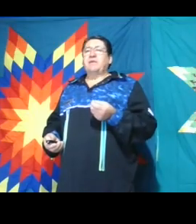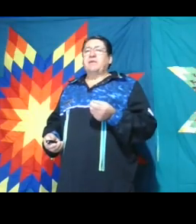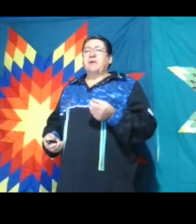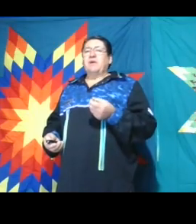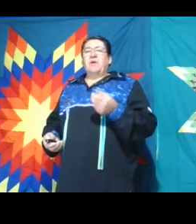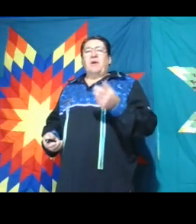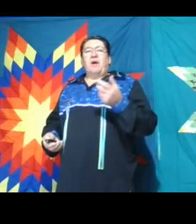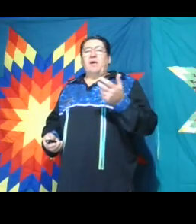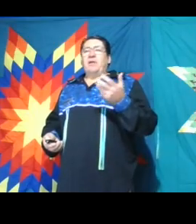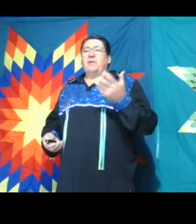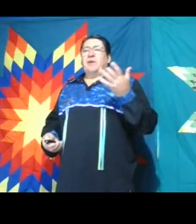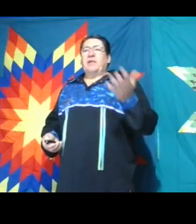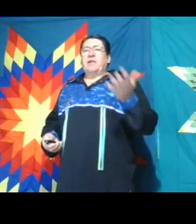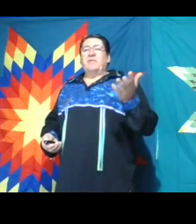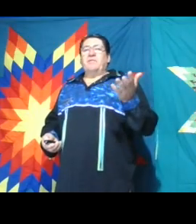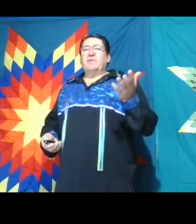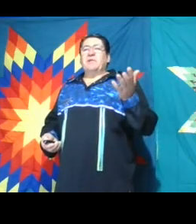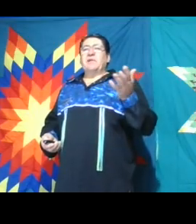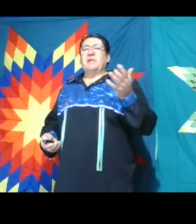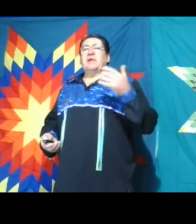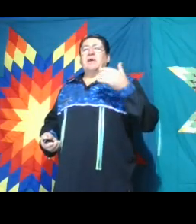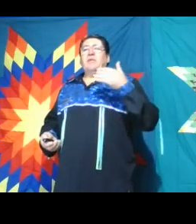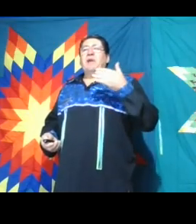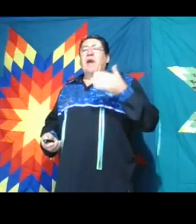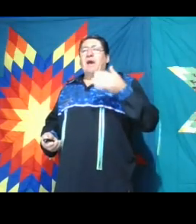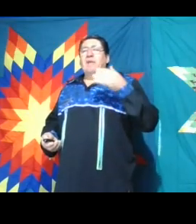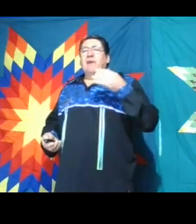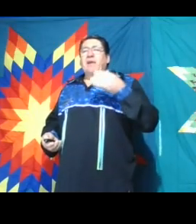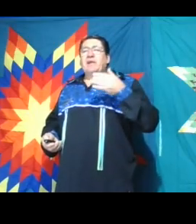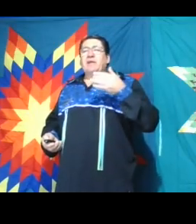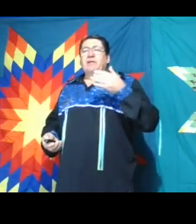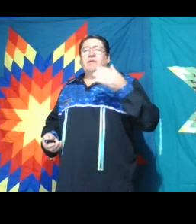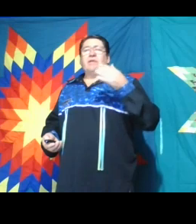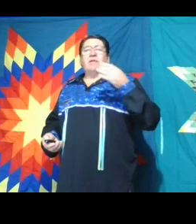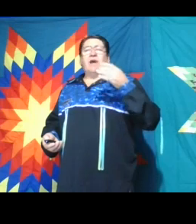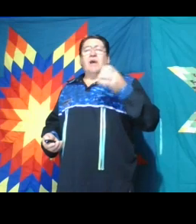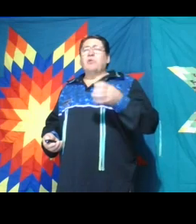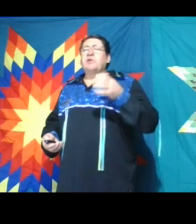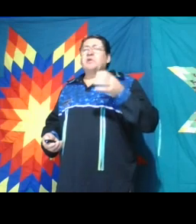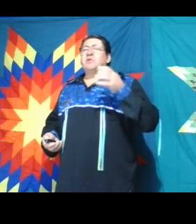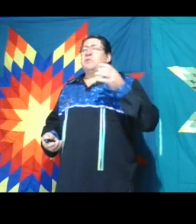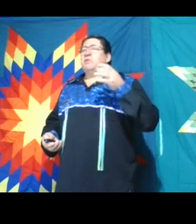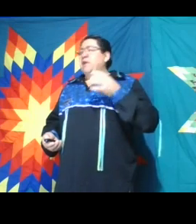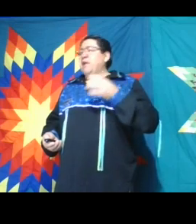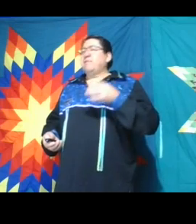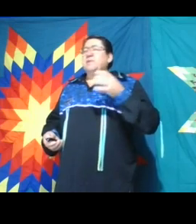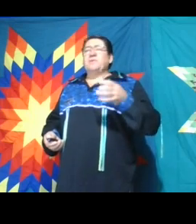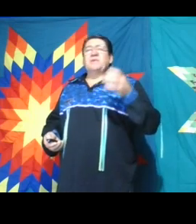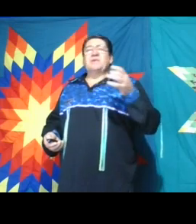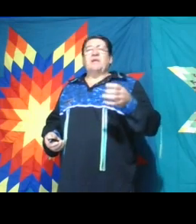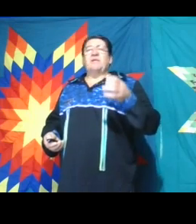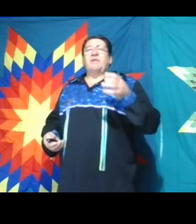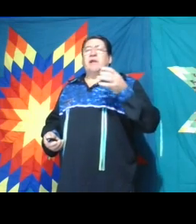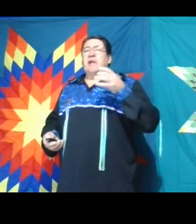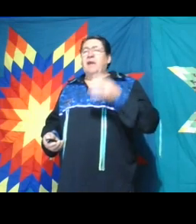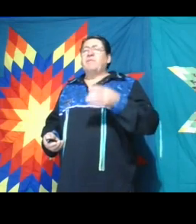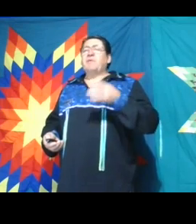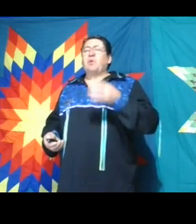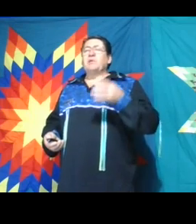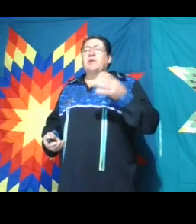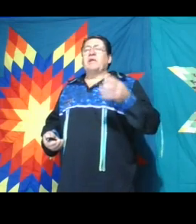centers. At the universities, we have a Aboriginal or Native Student Center